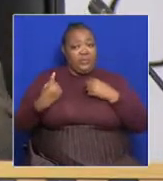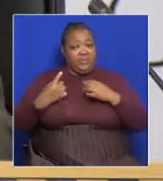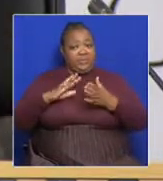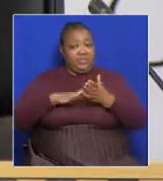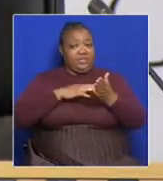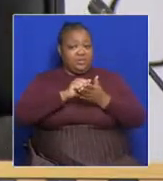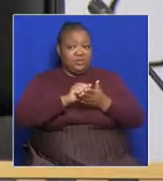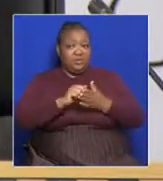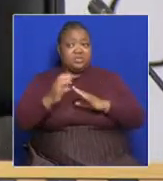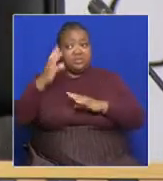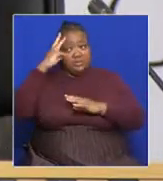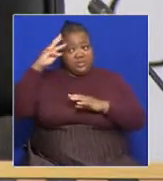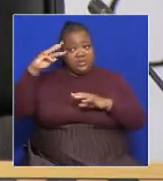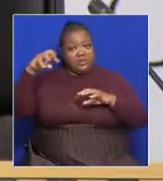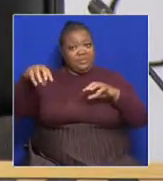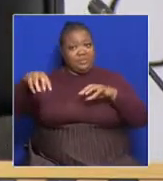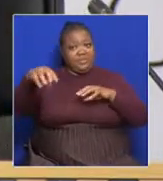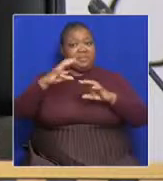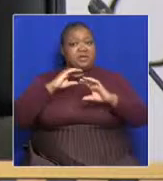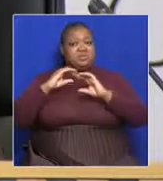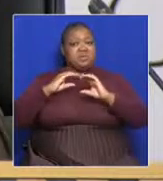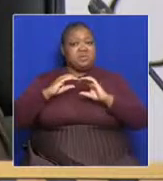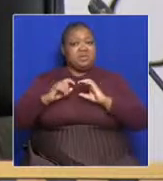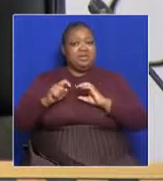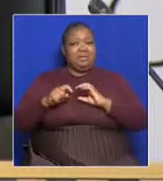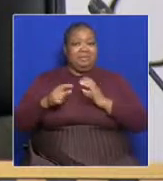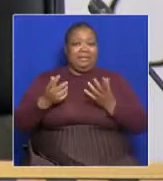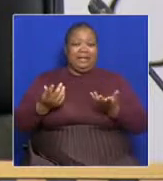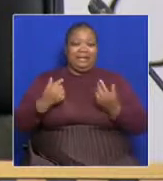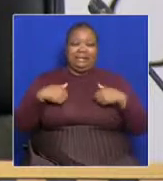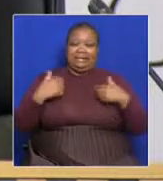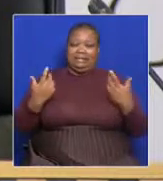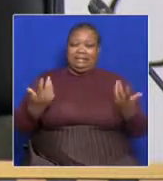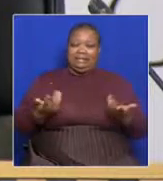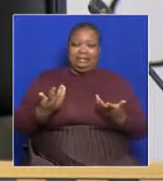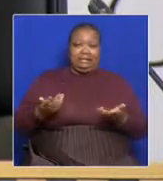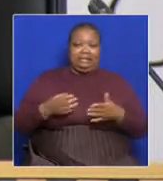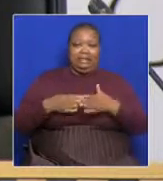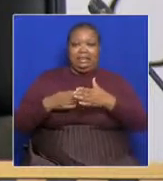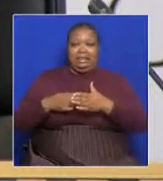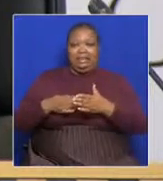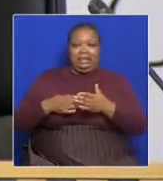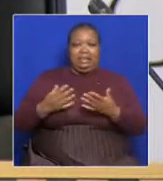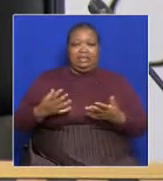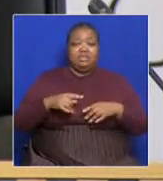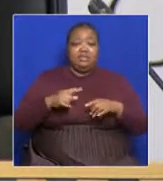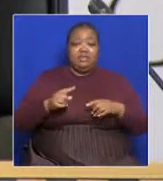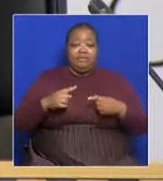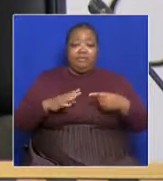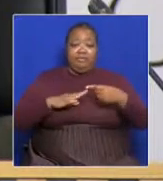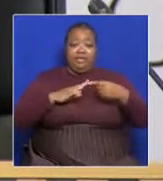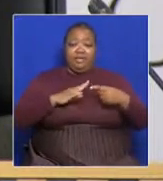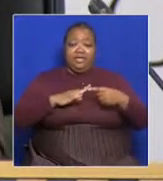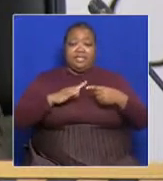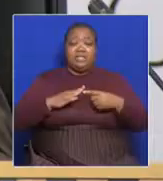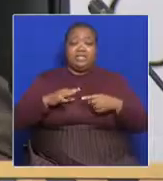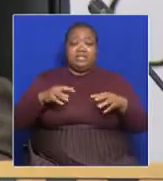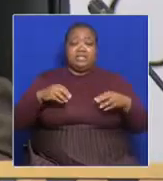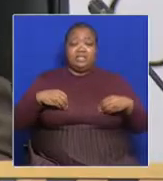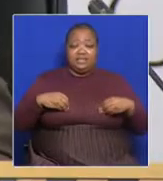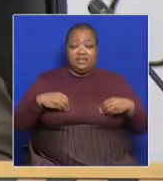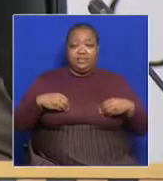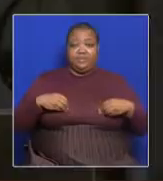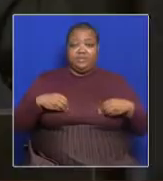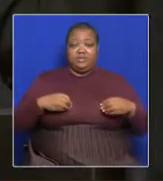So my hands were tied. They have to accept it first before they destroy it, and they couldn't accept it. But